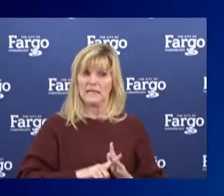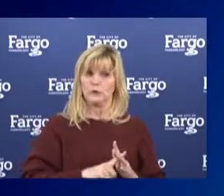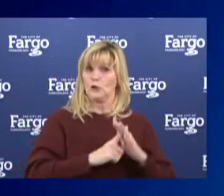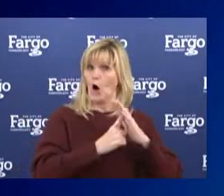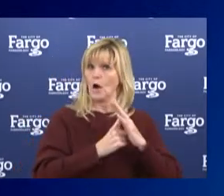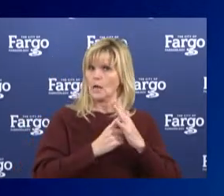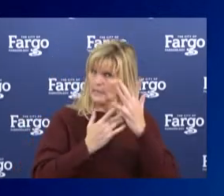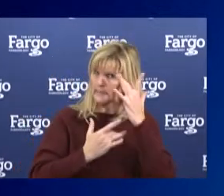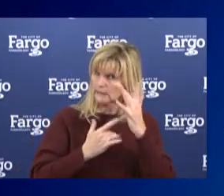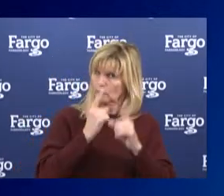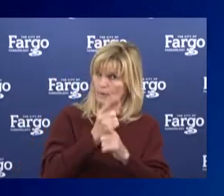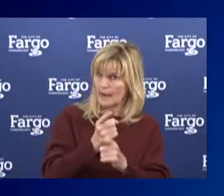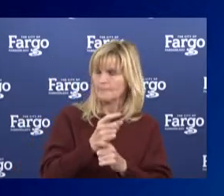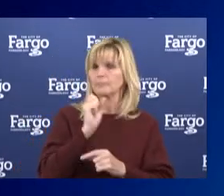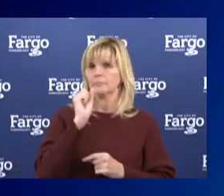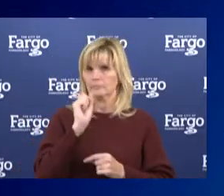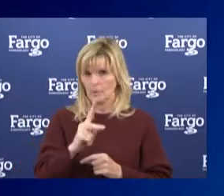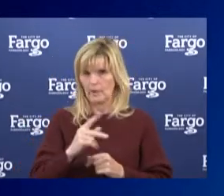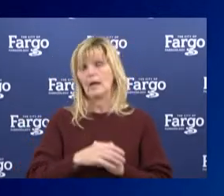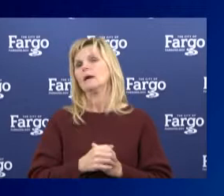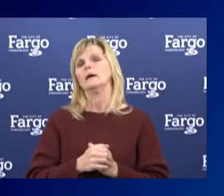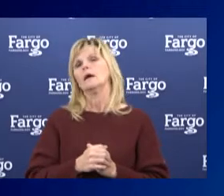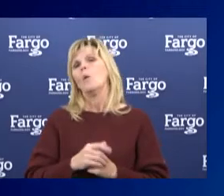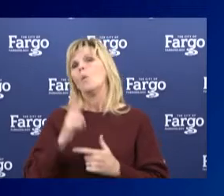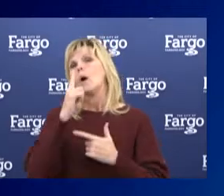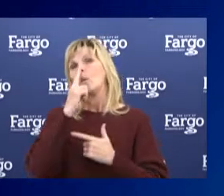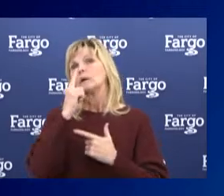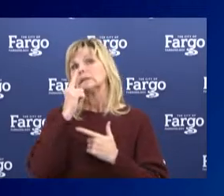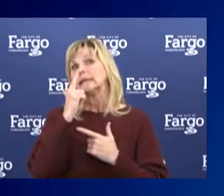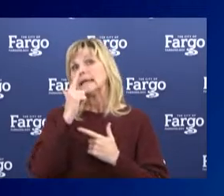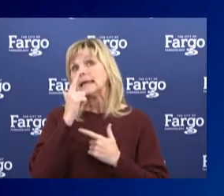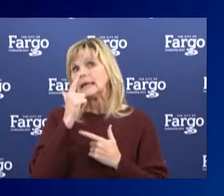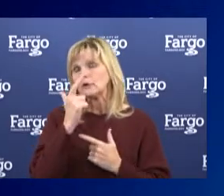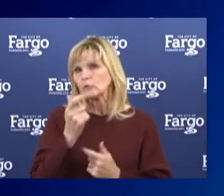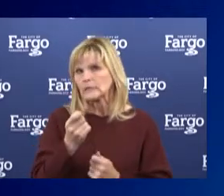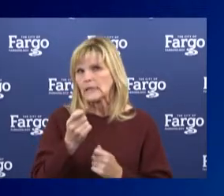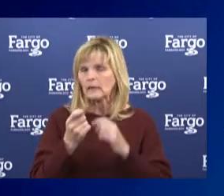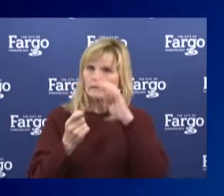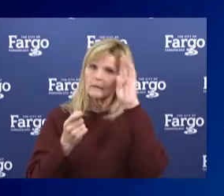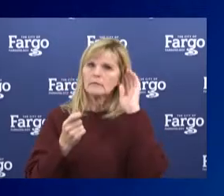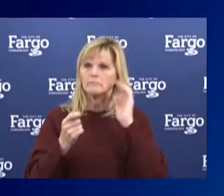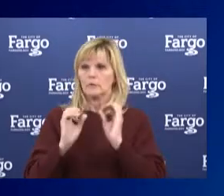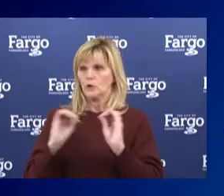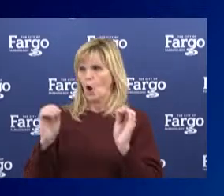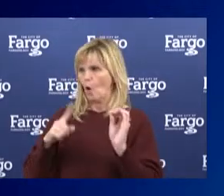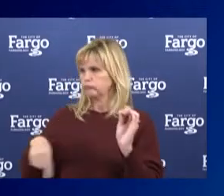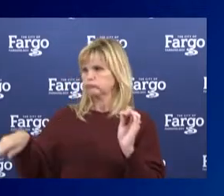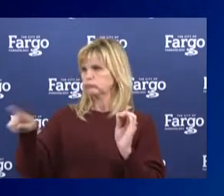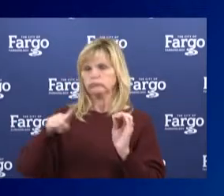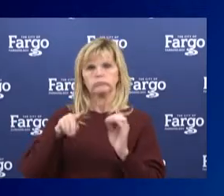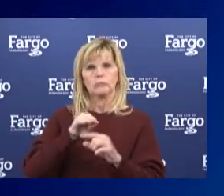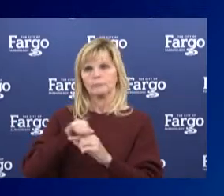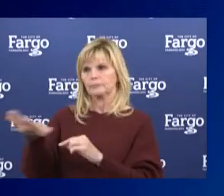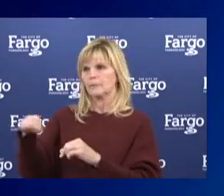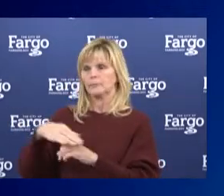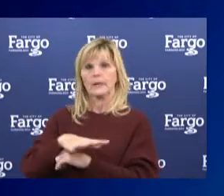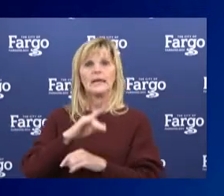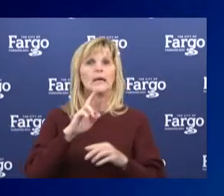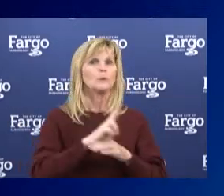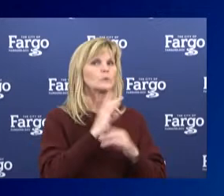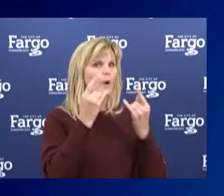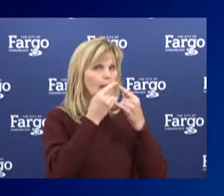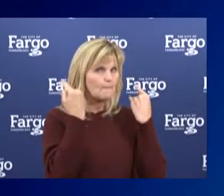illness. And the striking thing here was that there were no transmissions, and he was masked the whole